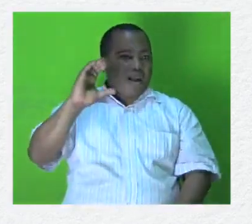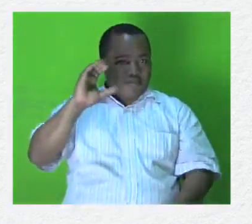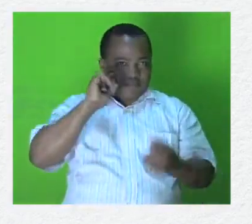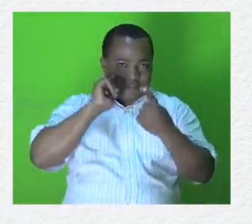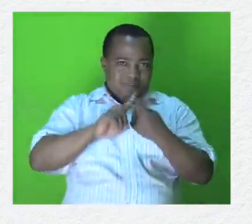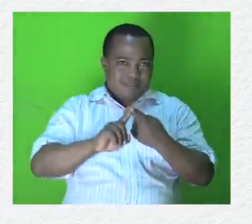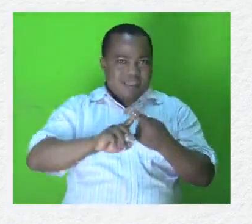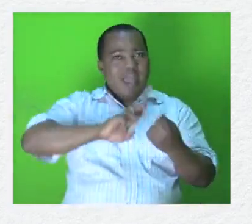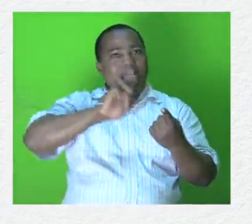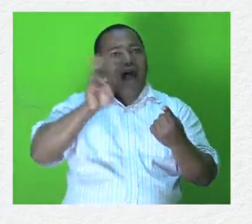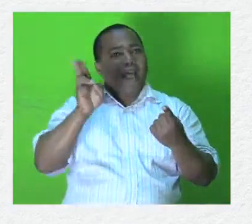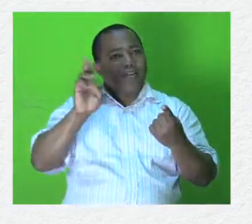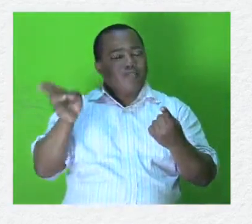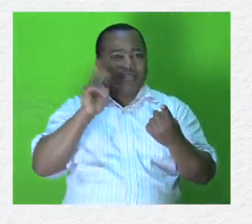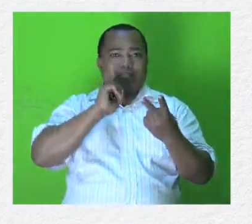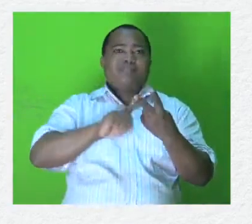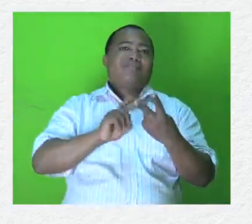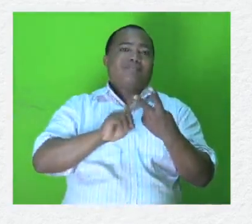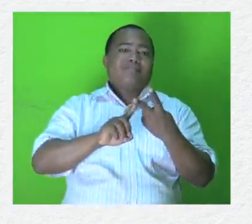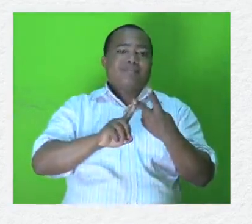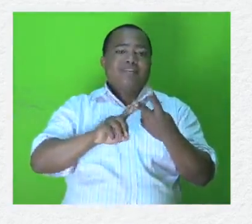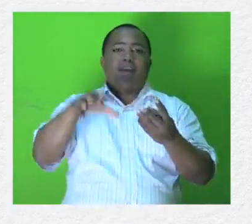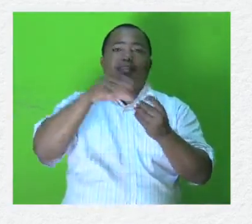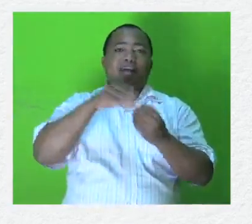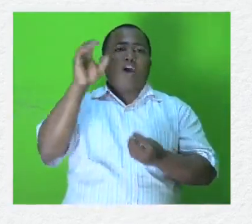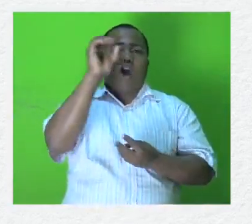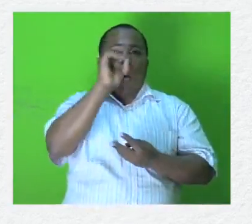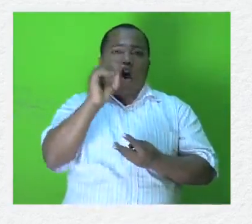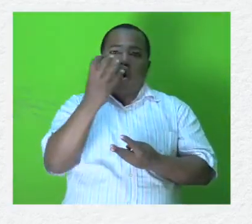hydrogen, and oxygen.